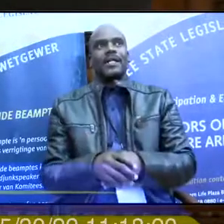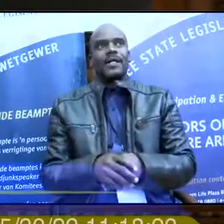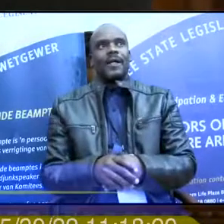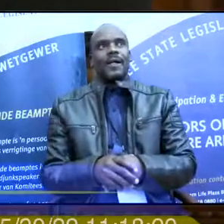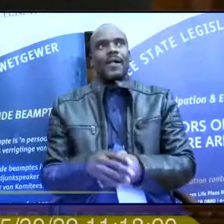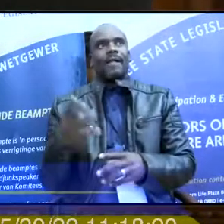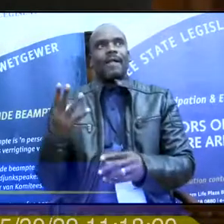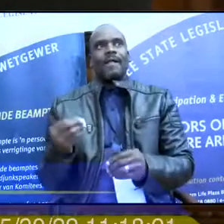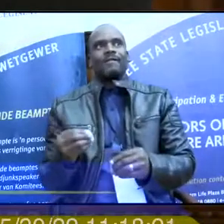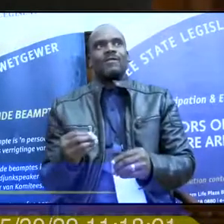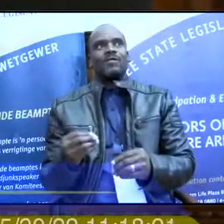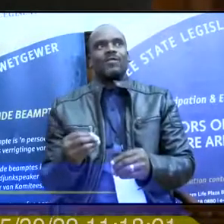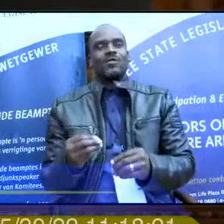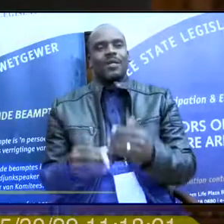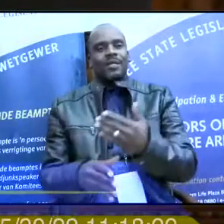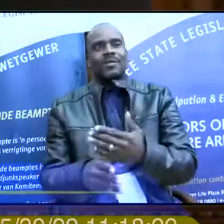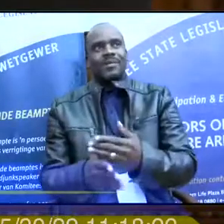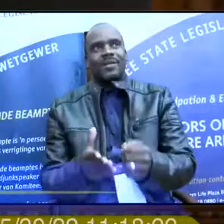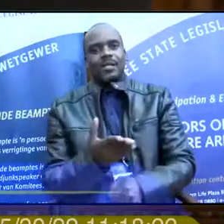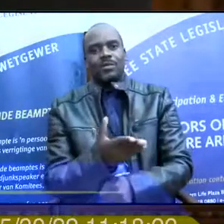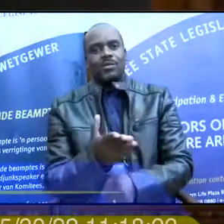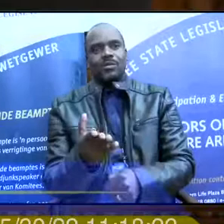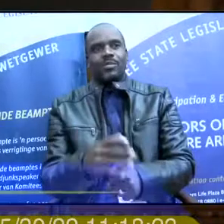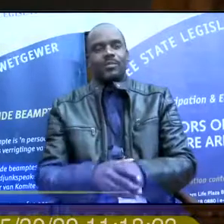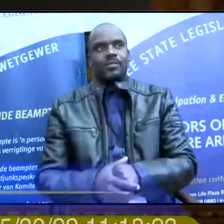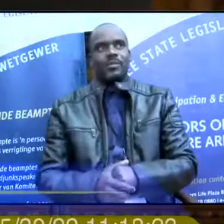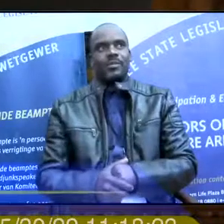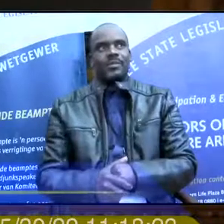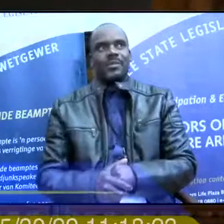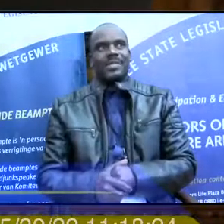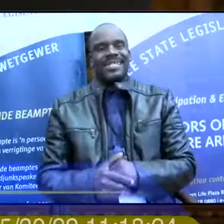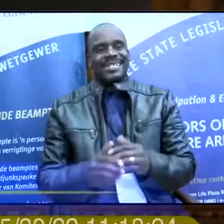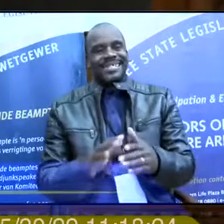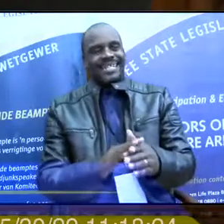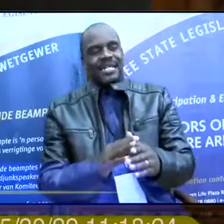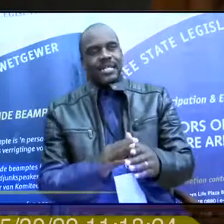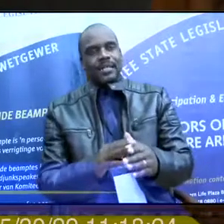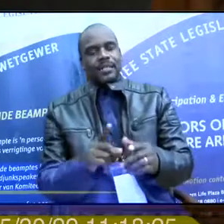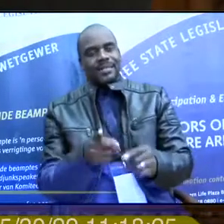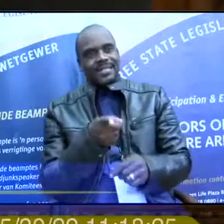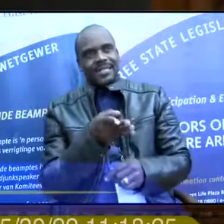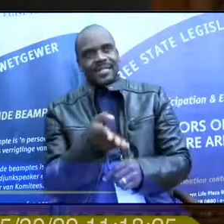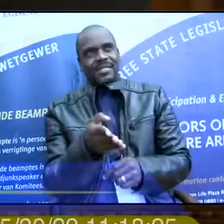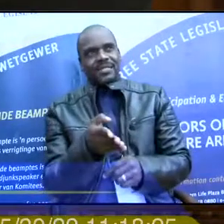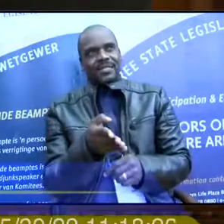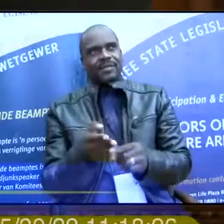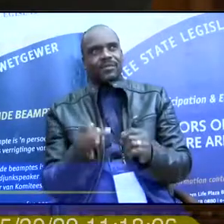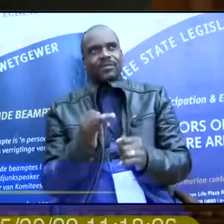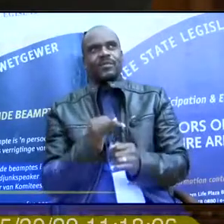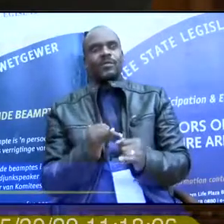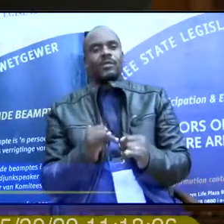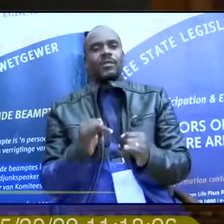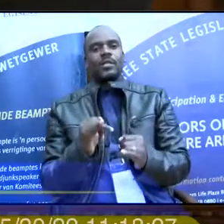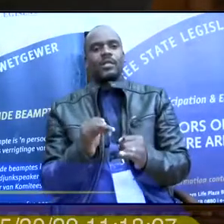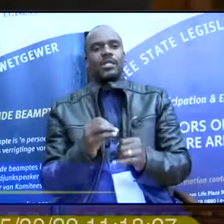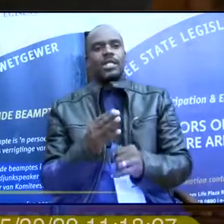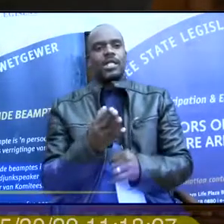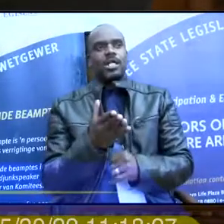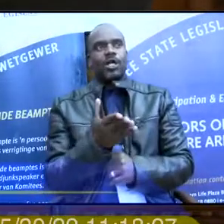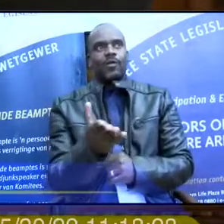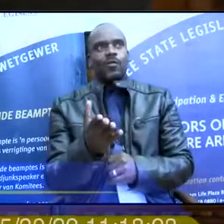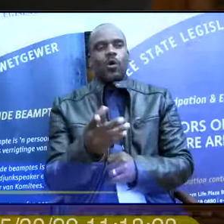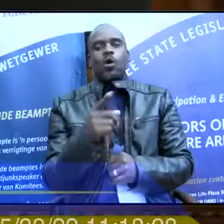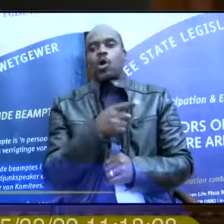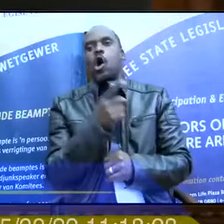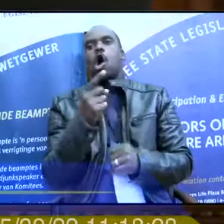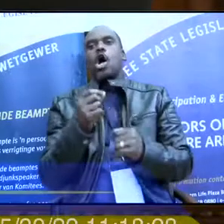have to deal with the uptick of local labour that is some of the specifications that we've placed on any new